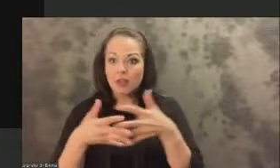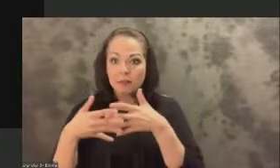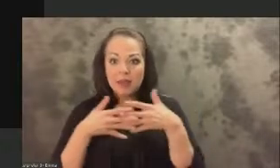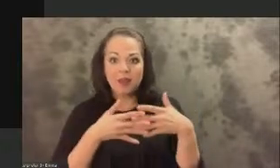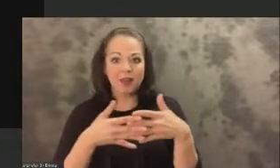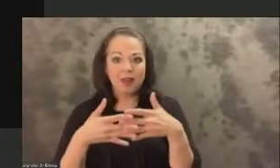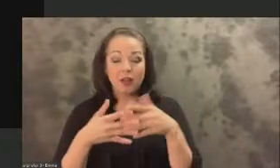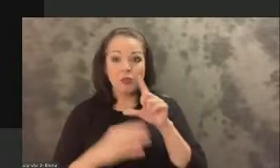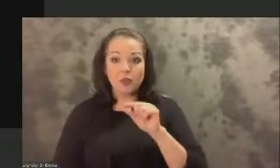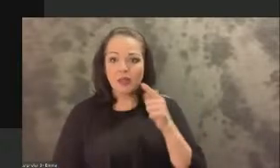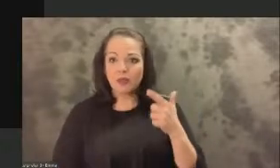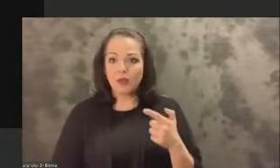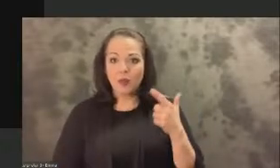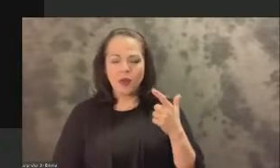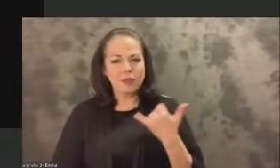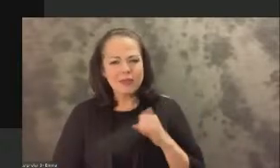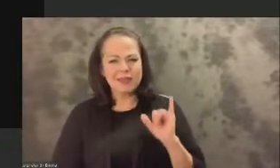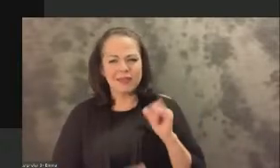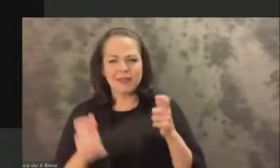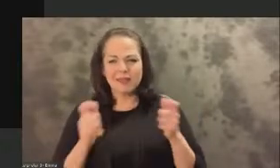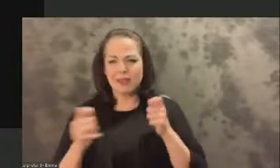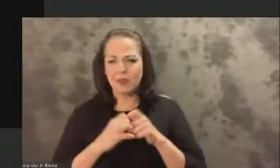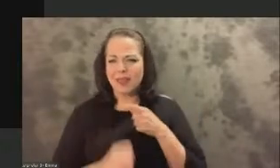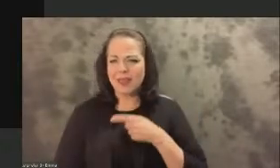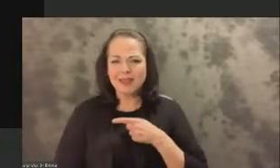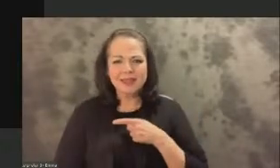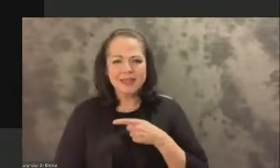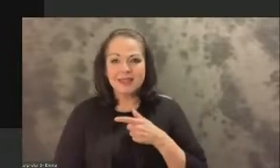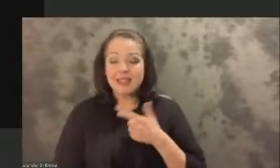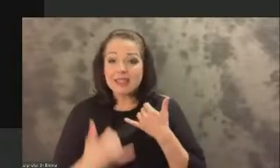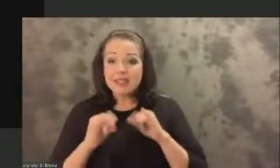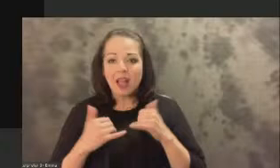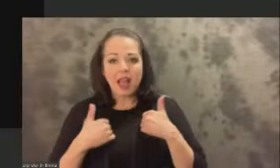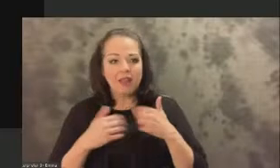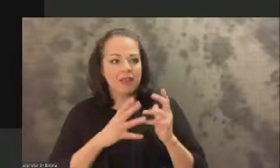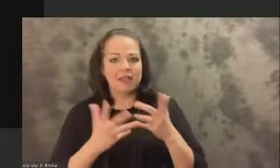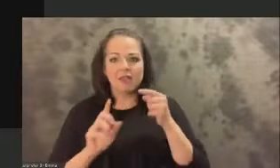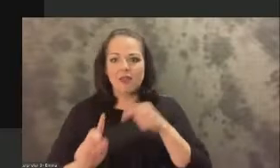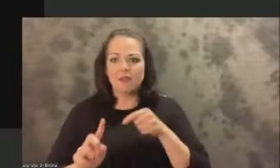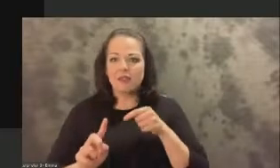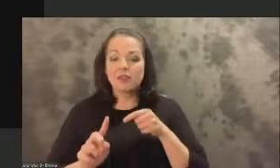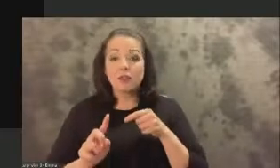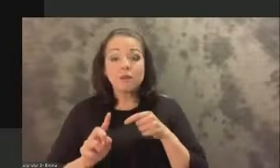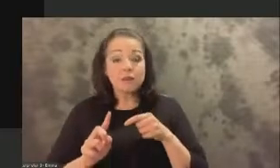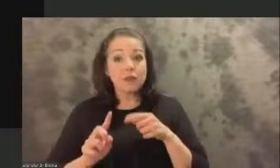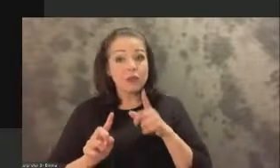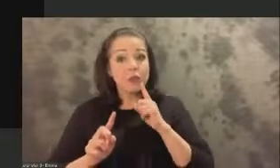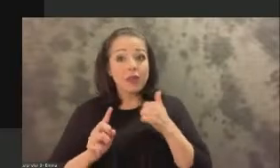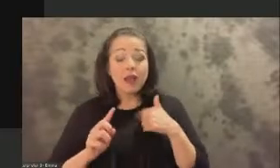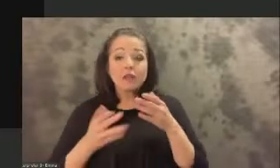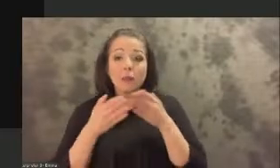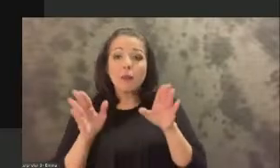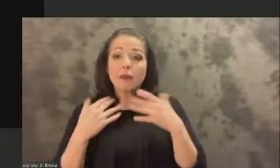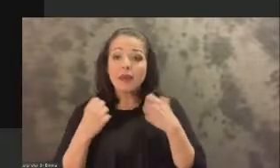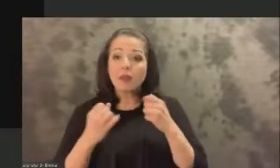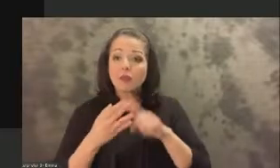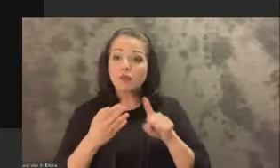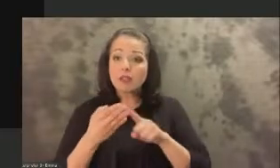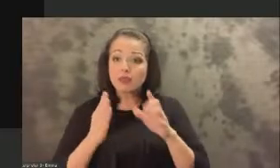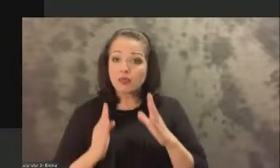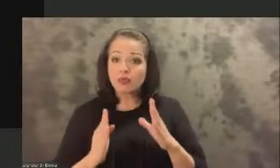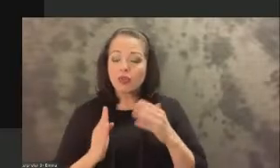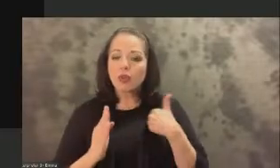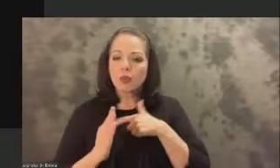in 2021 that we're still dealing with this and still having this conversation. So as a public health researcher, I think we